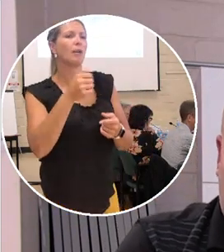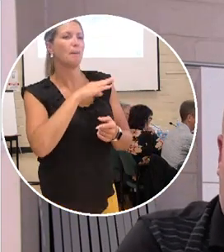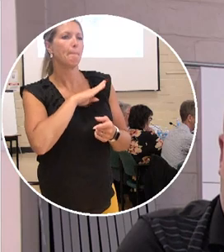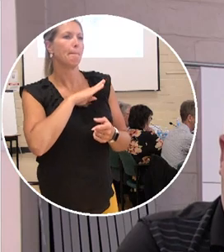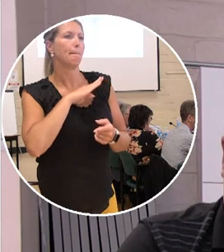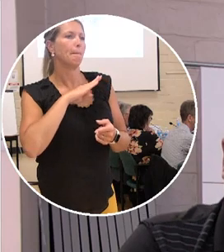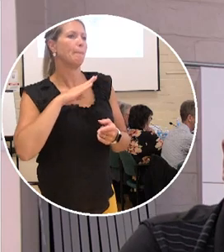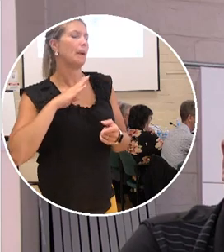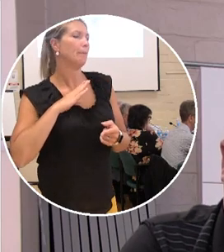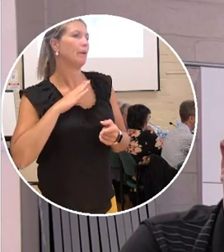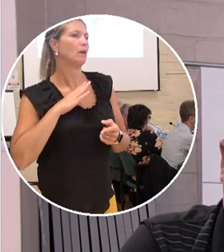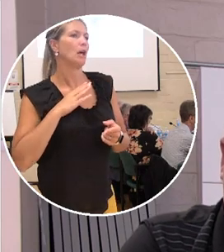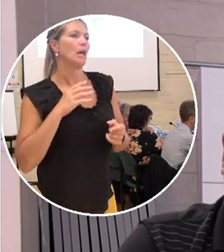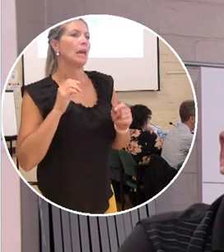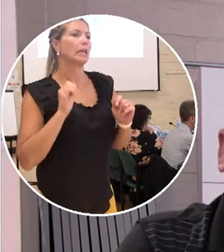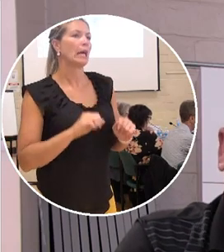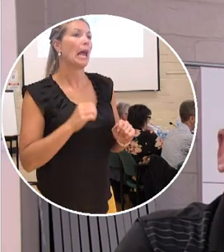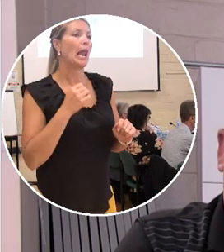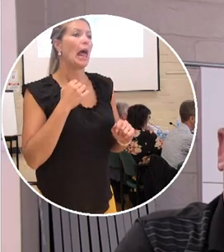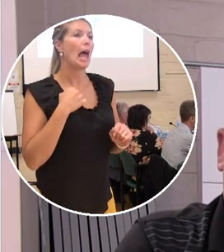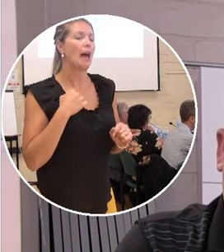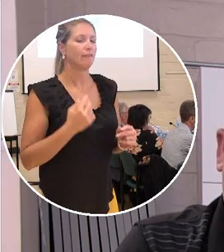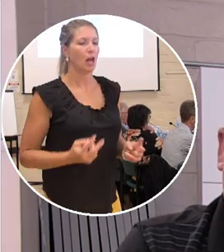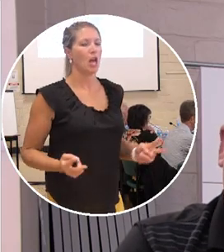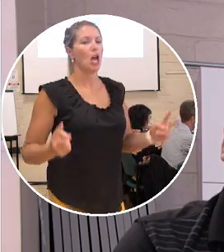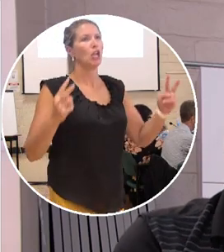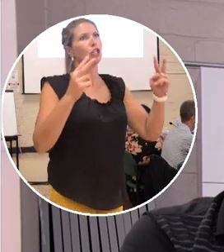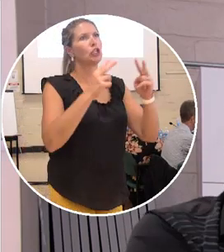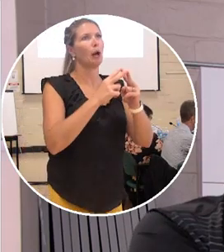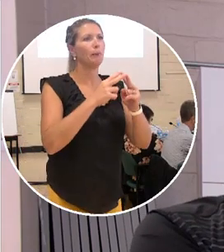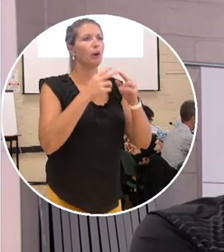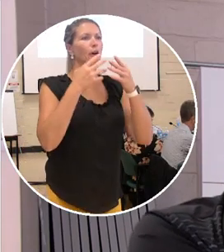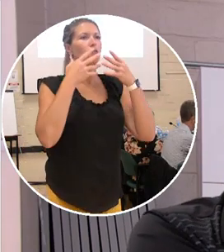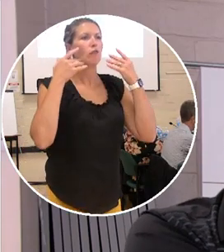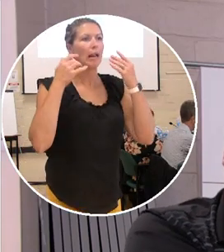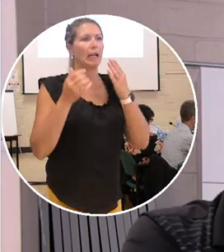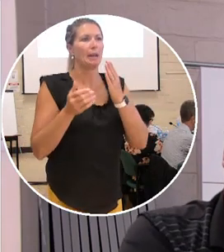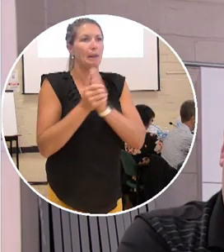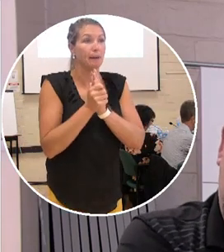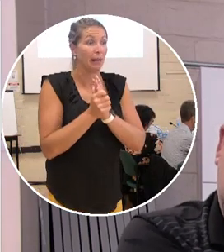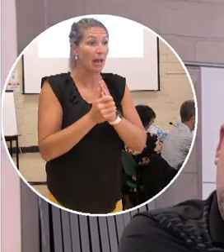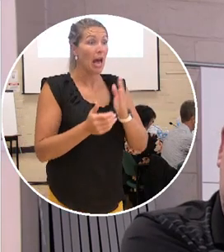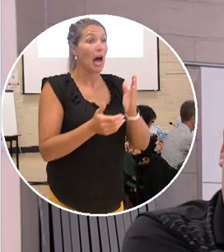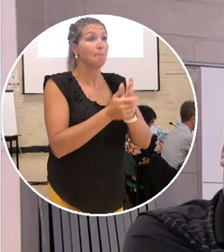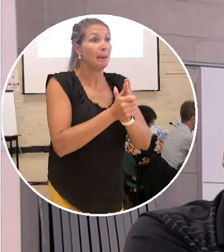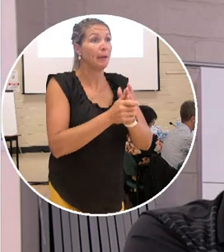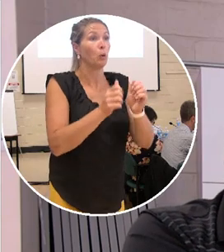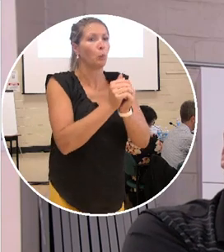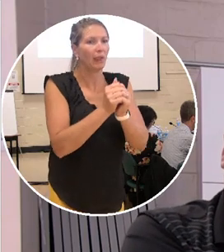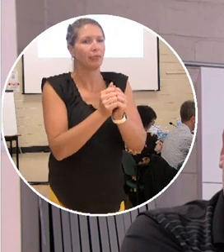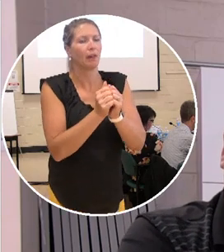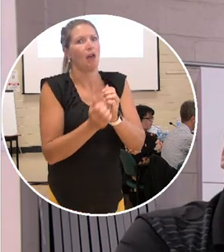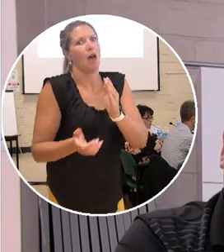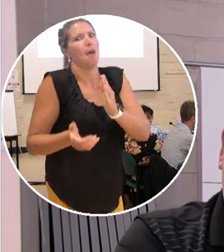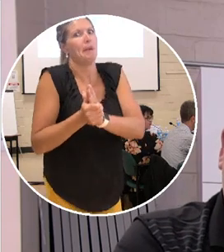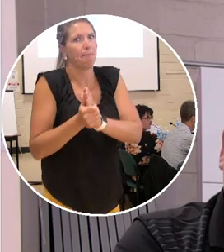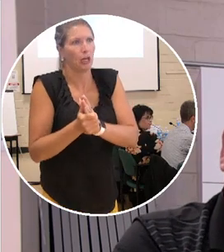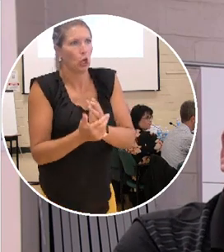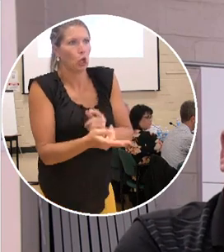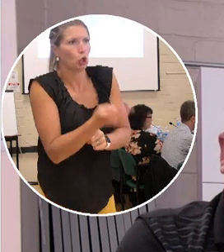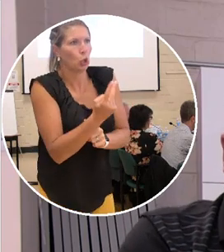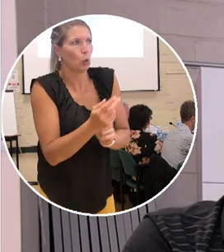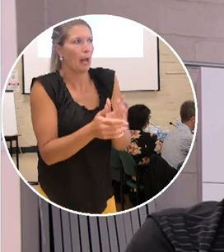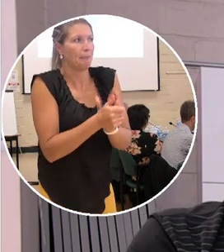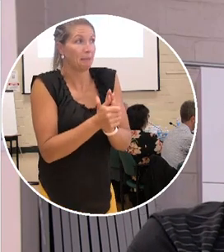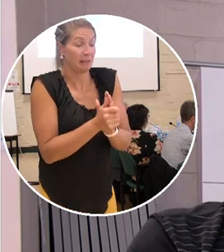double friendly amendment? Is there such a thing? If she wanted to add that piece, is so that legally